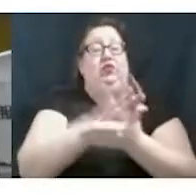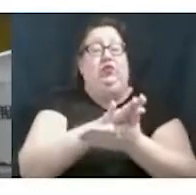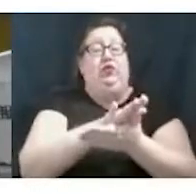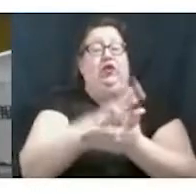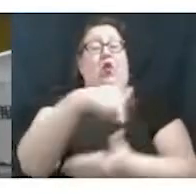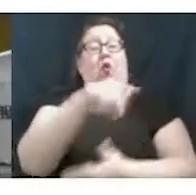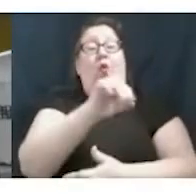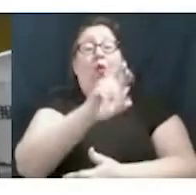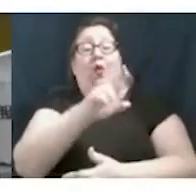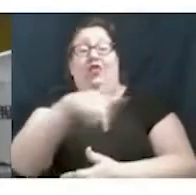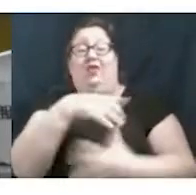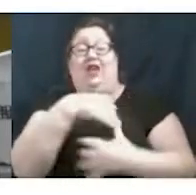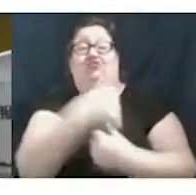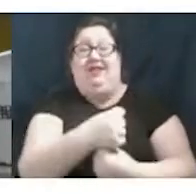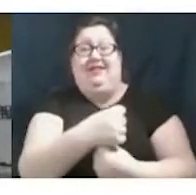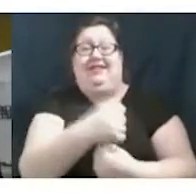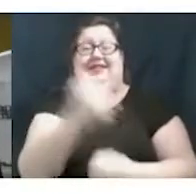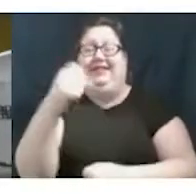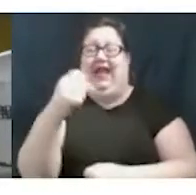trust. So yeah,